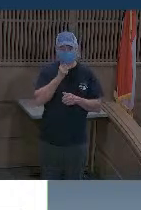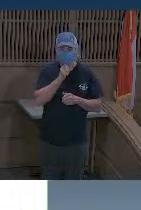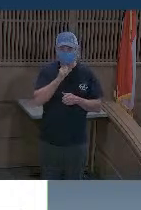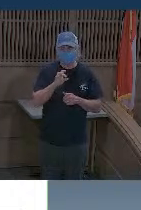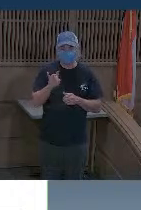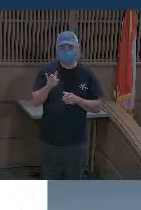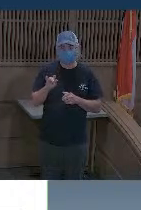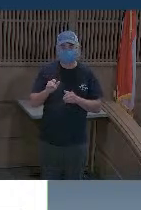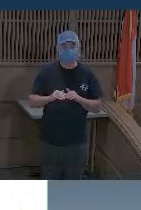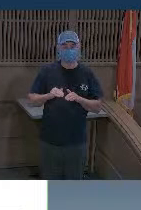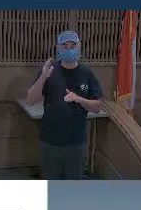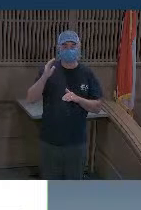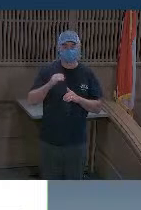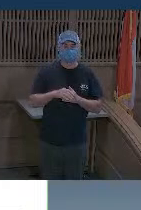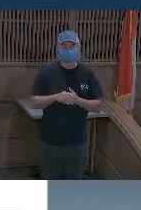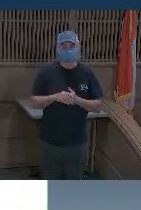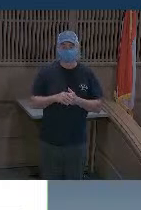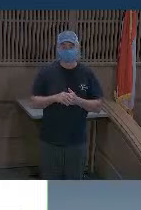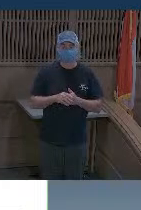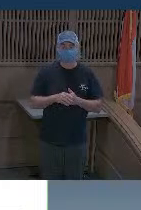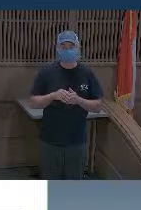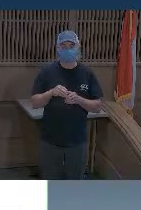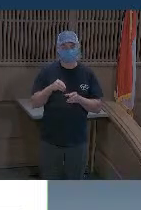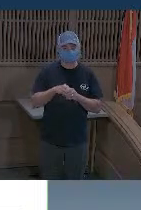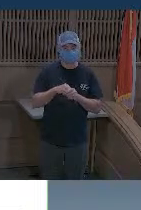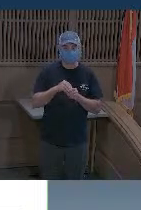have live in a long-term care